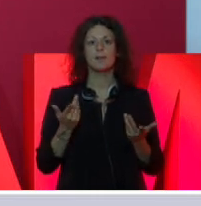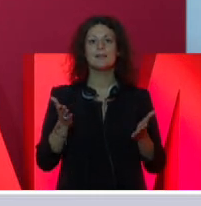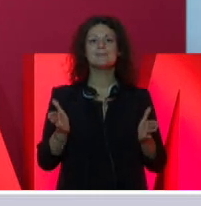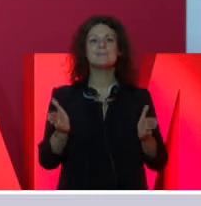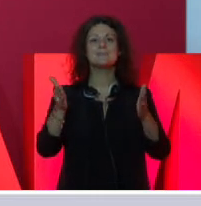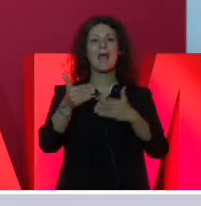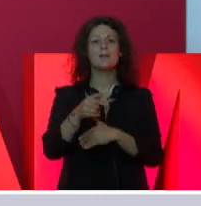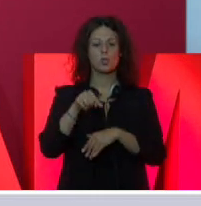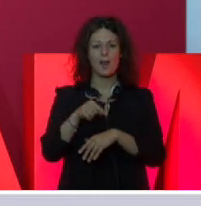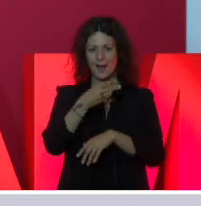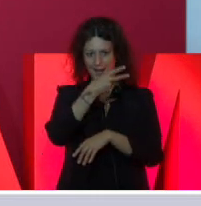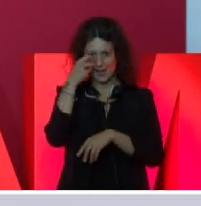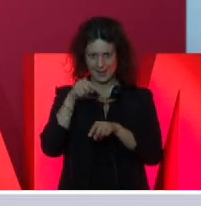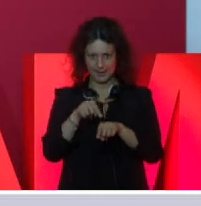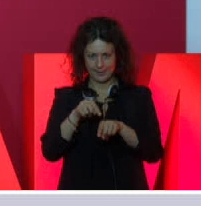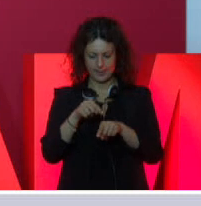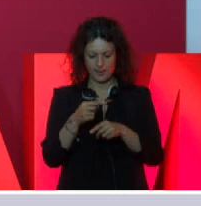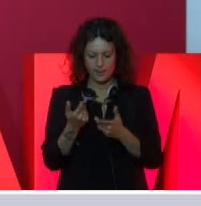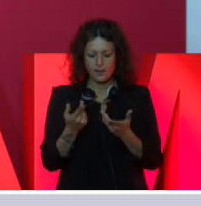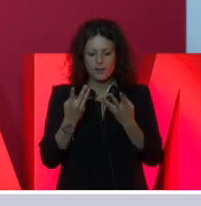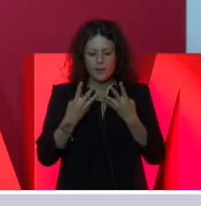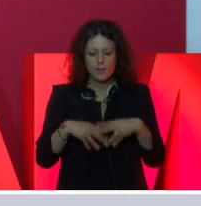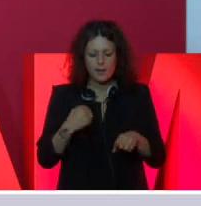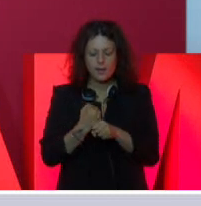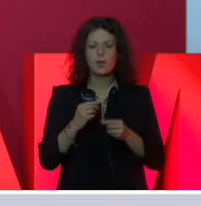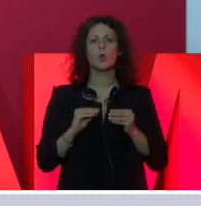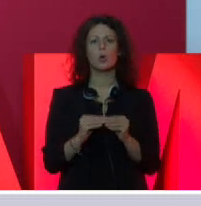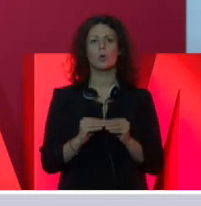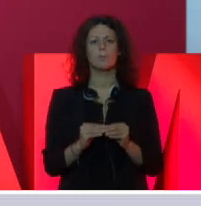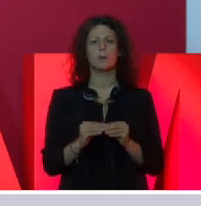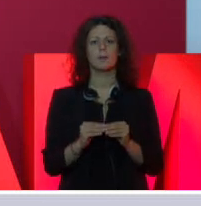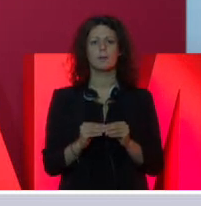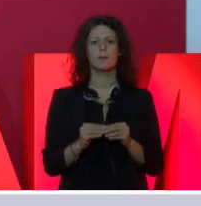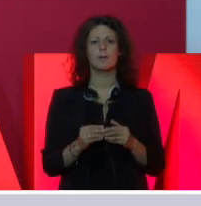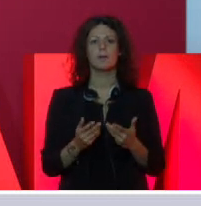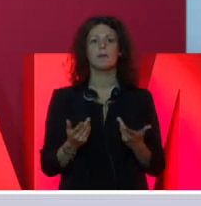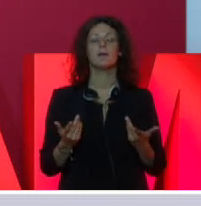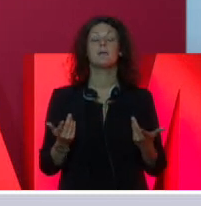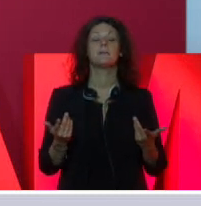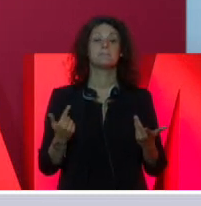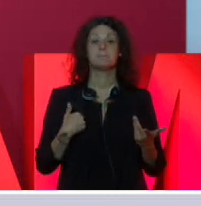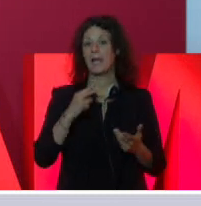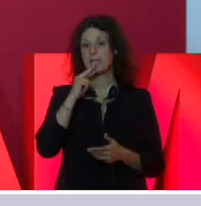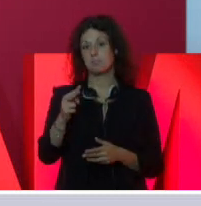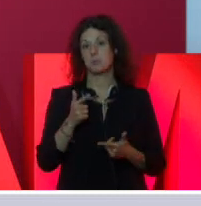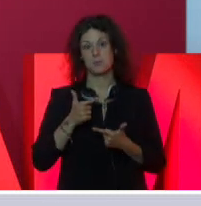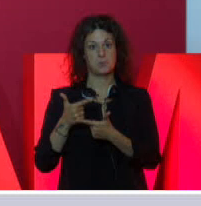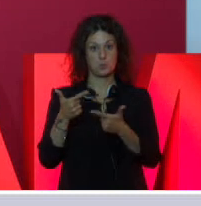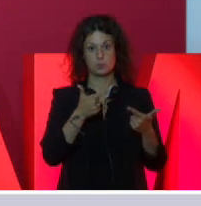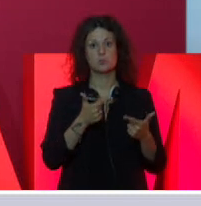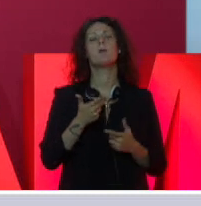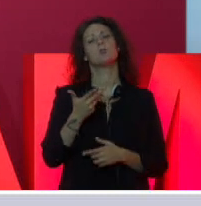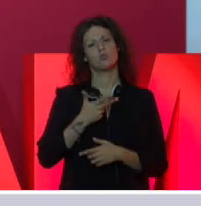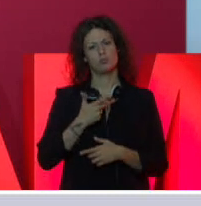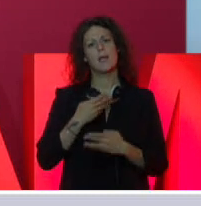black box work? And there is no answer to that question. For example, there was a study that was performed